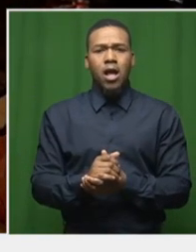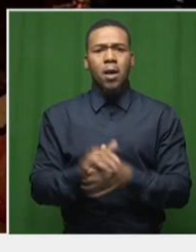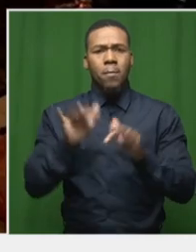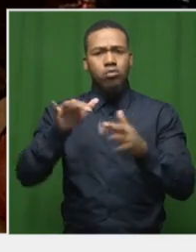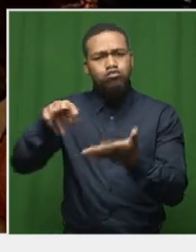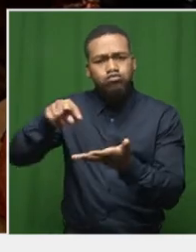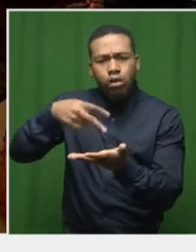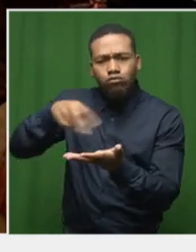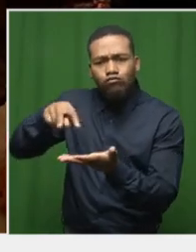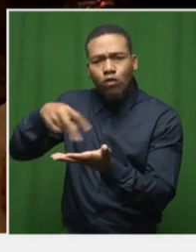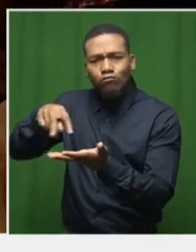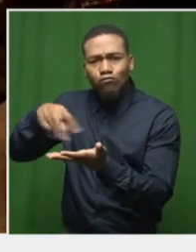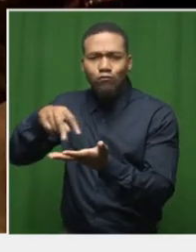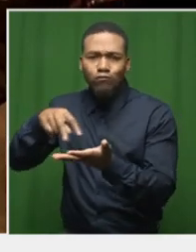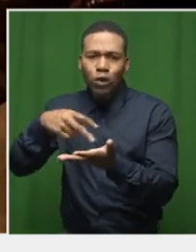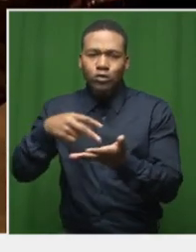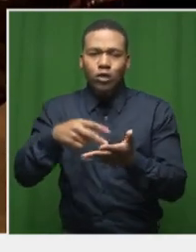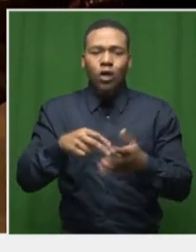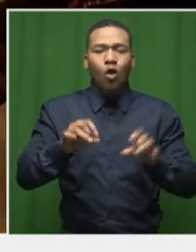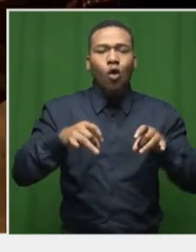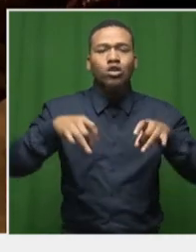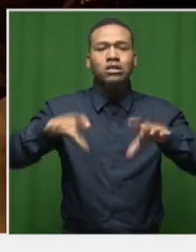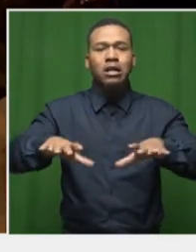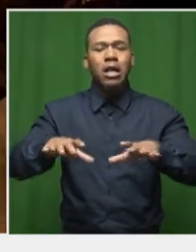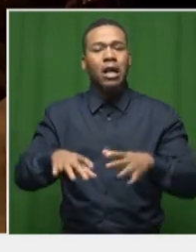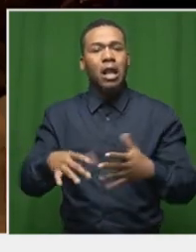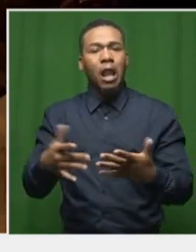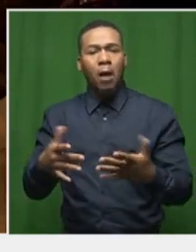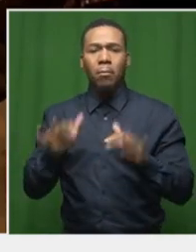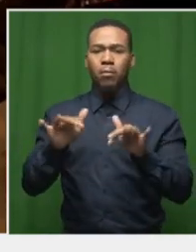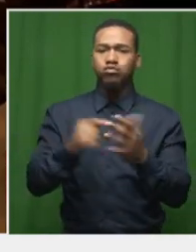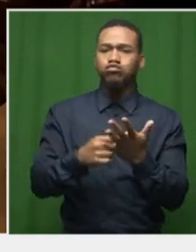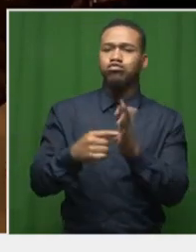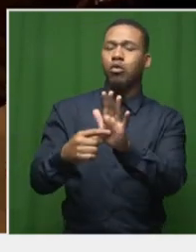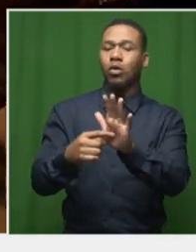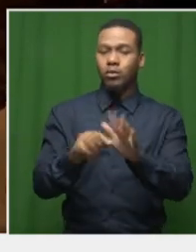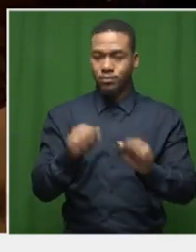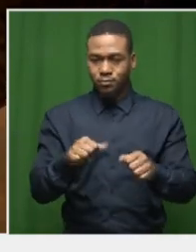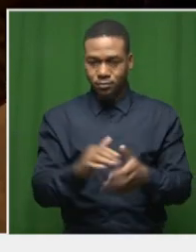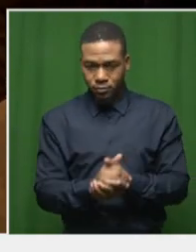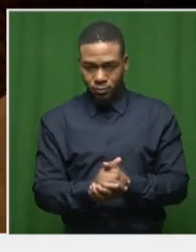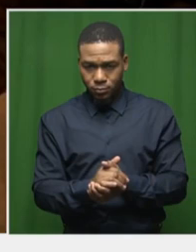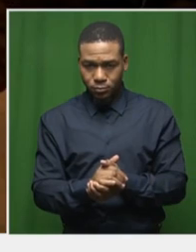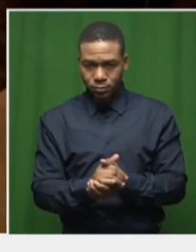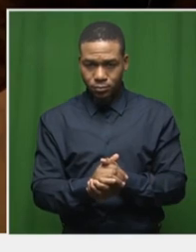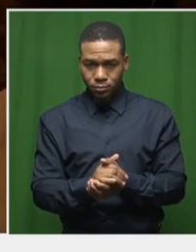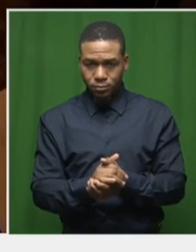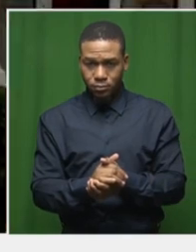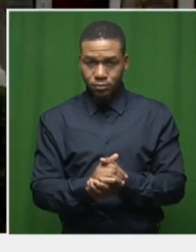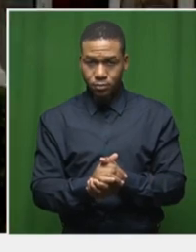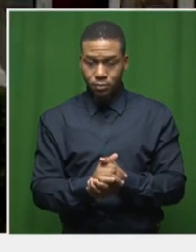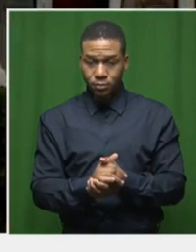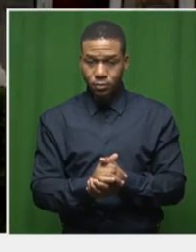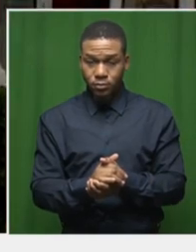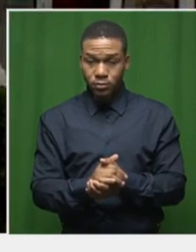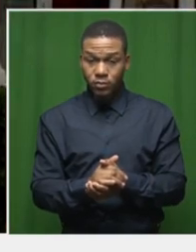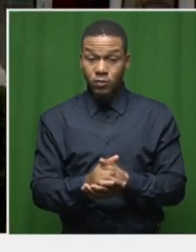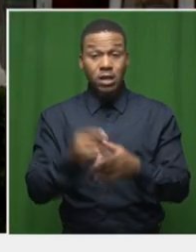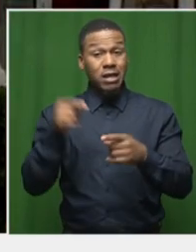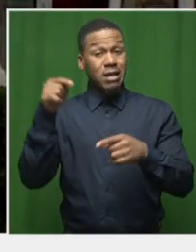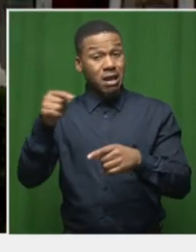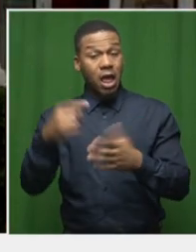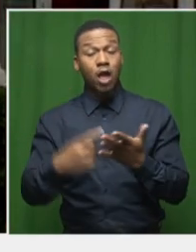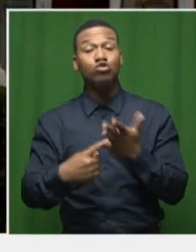OKIP and Australia. So look, this is a collaboration that the Australian High Commission has supported, and it